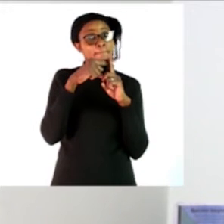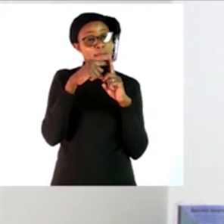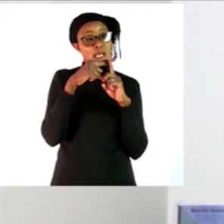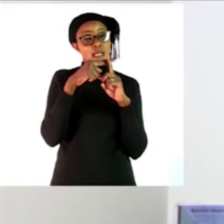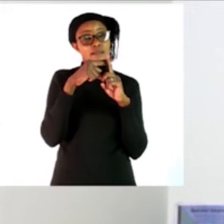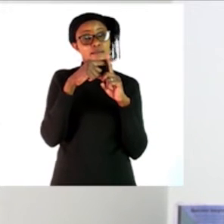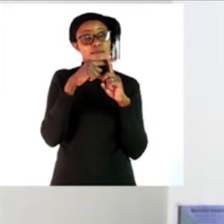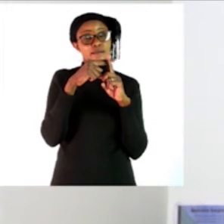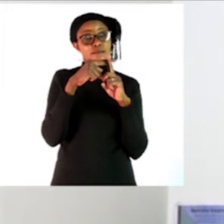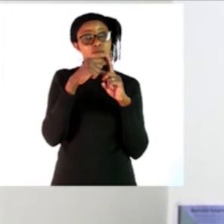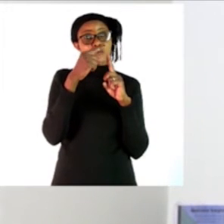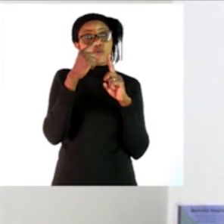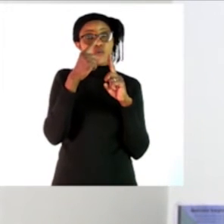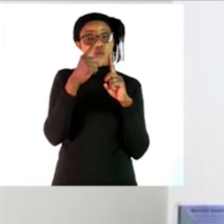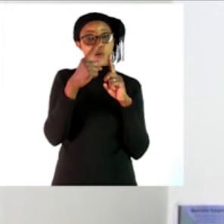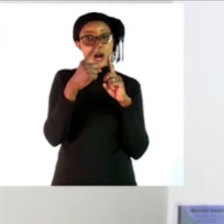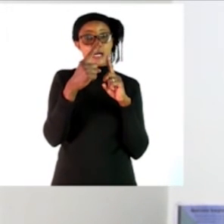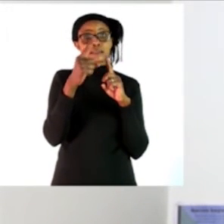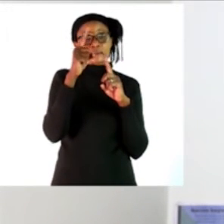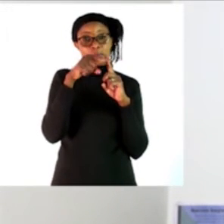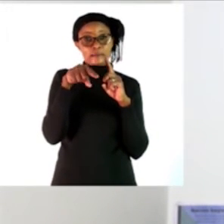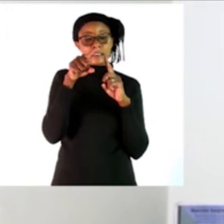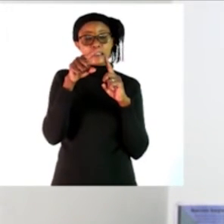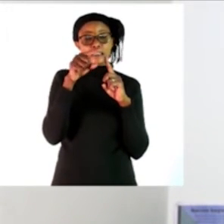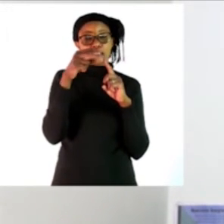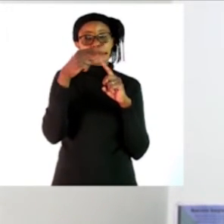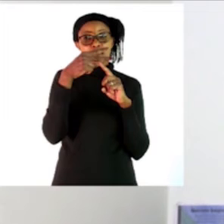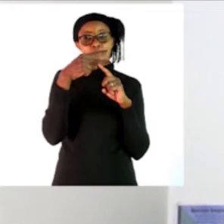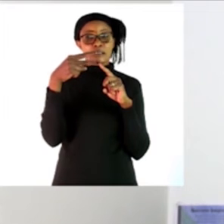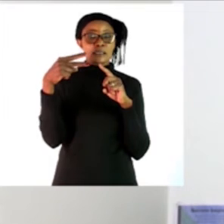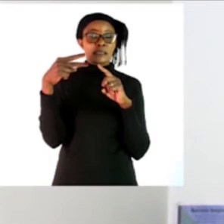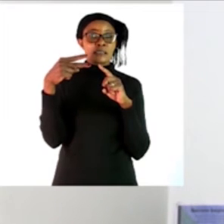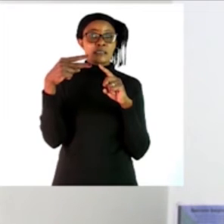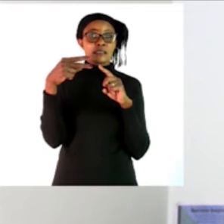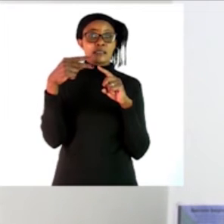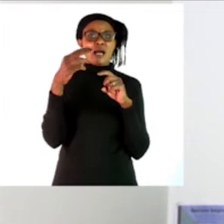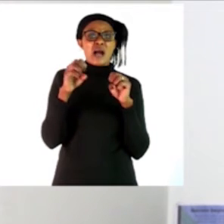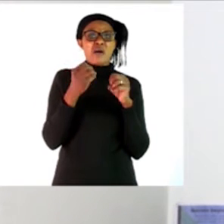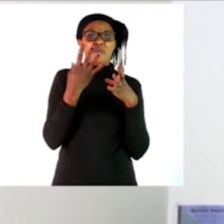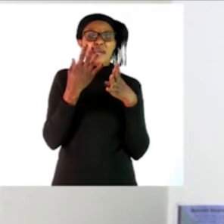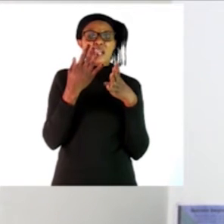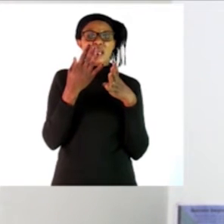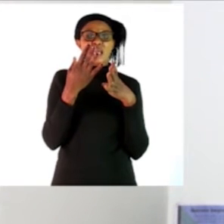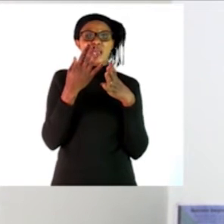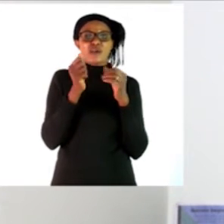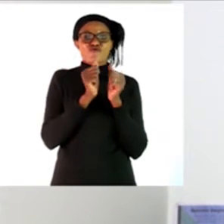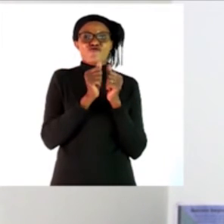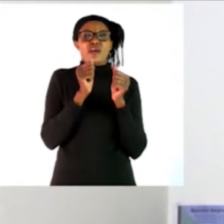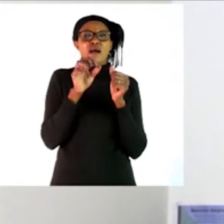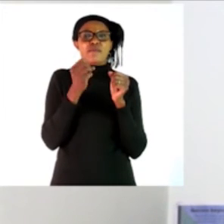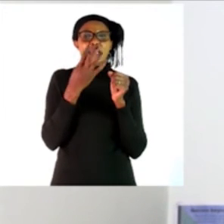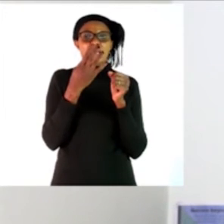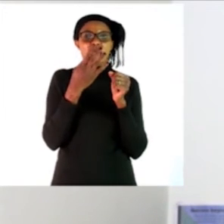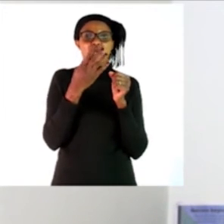plus 1 circle. How many circles do I have now? Danelle, let's count